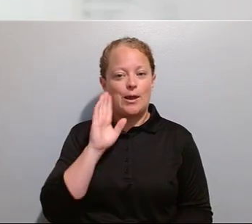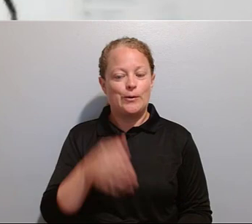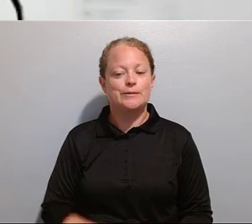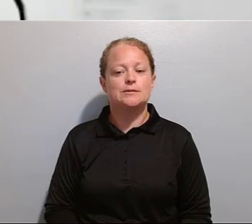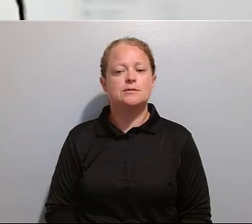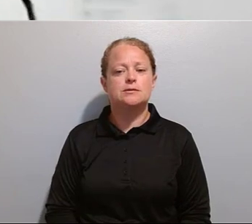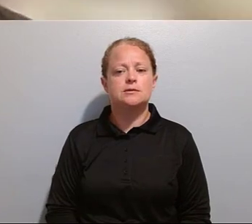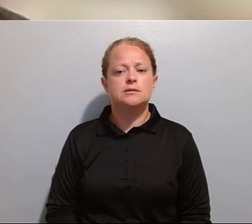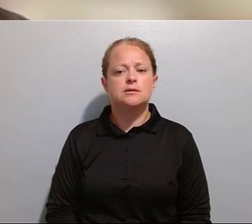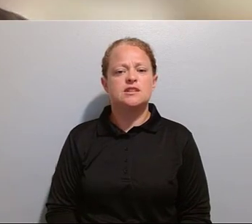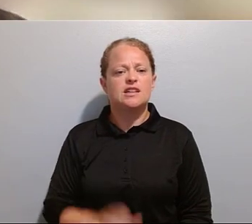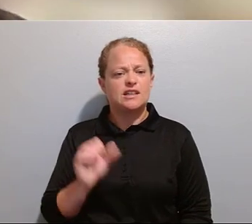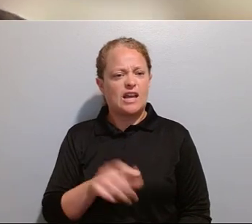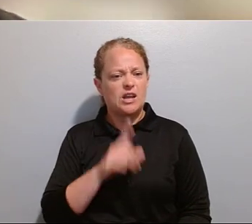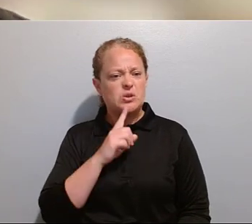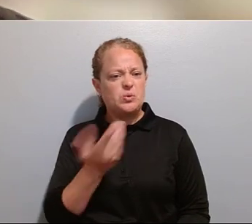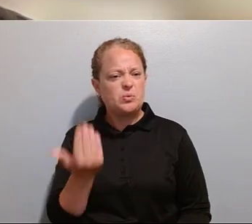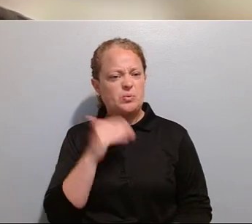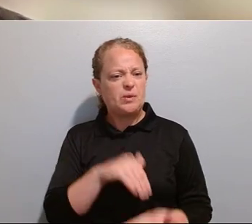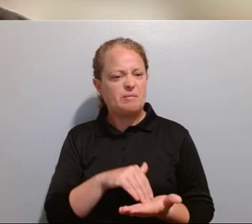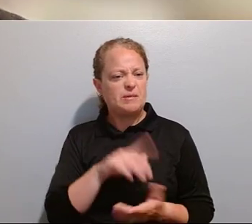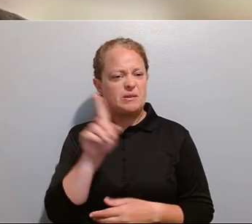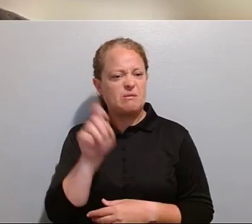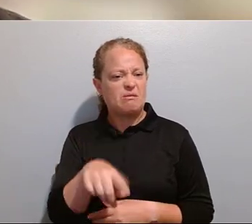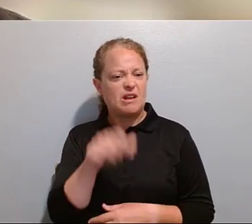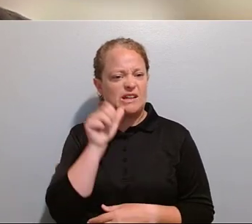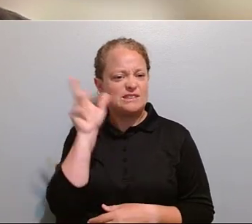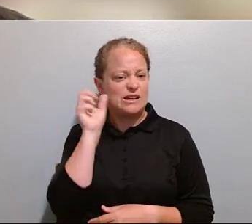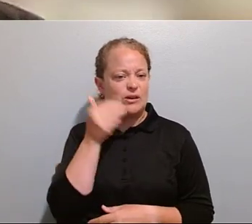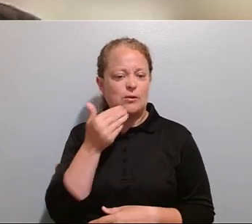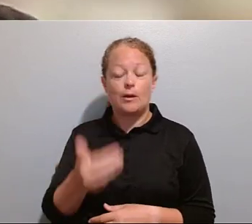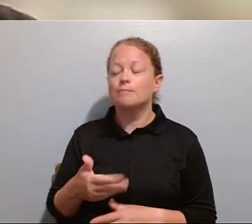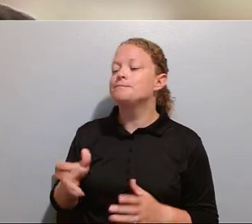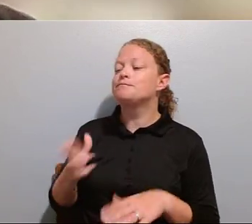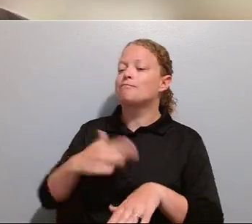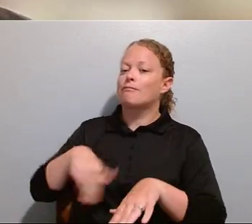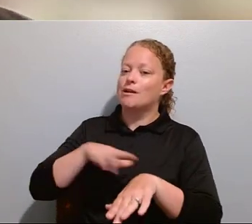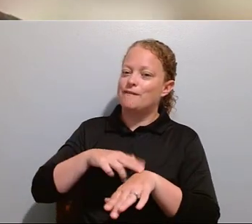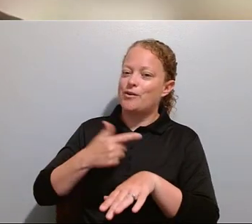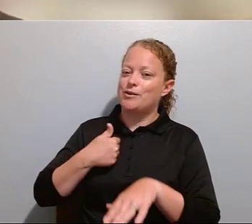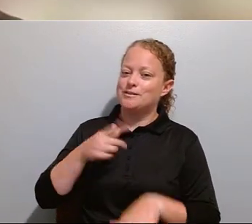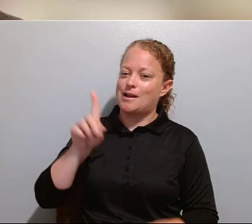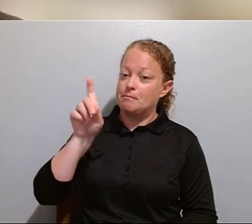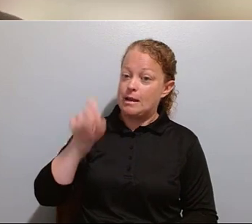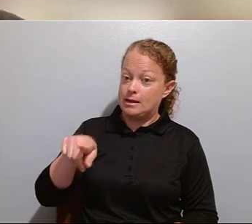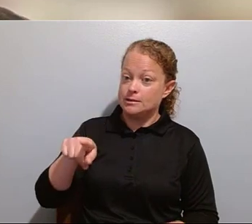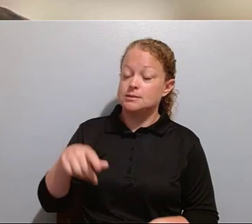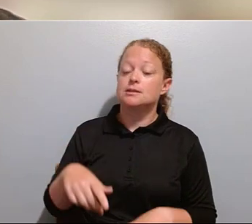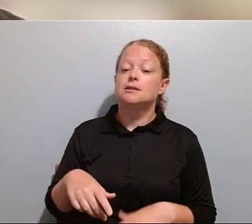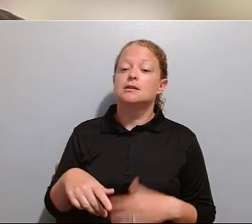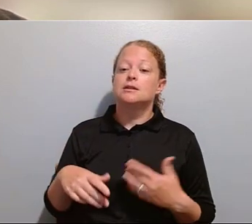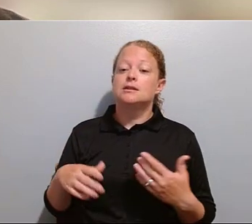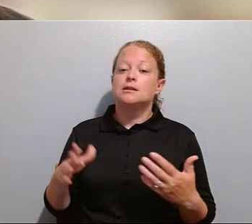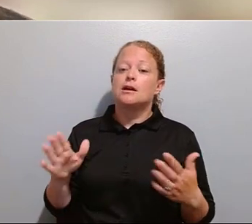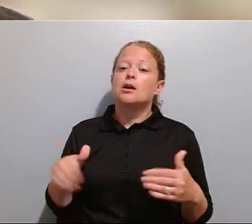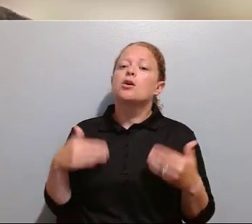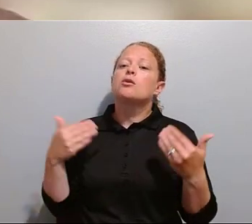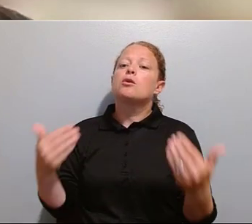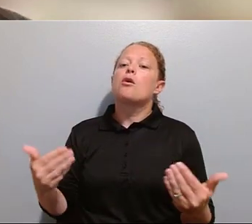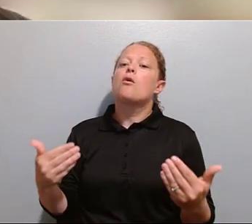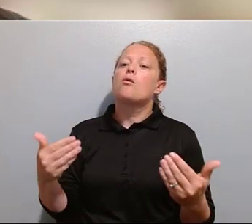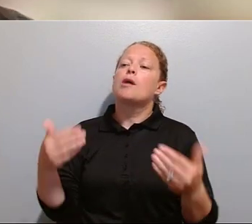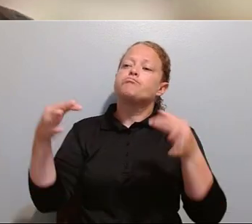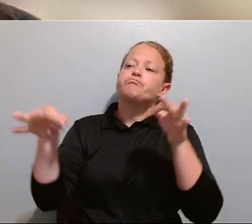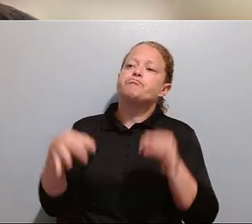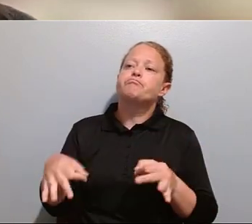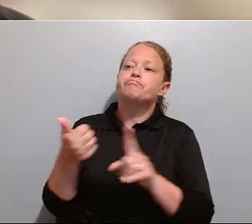Could you repeat, please, the question? I didn't hear it well. Of course. I wondered if you would like to tell us a bit about